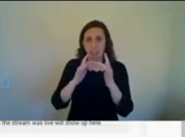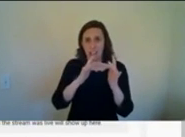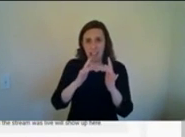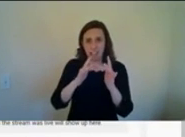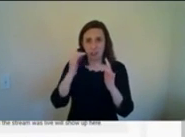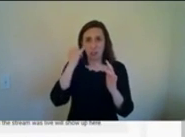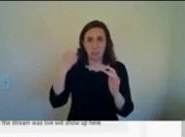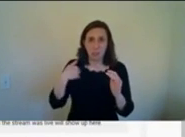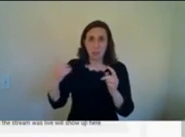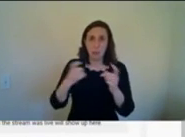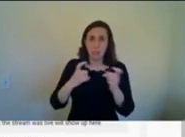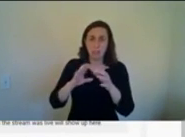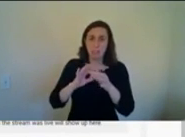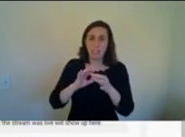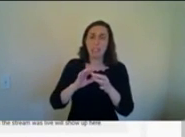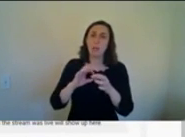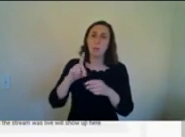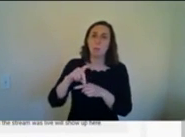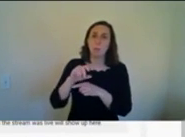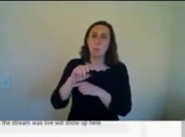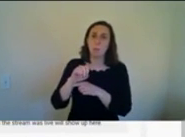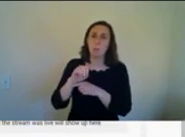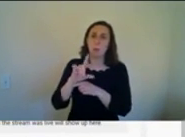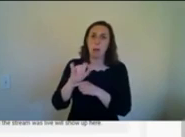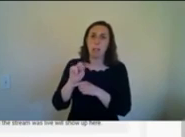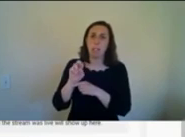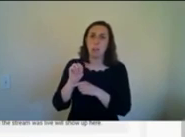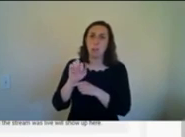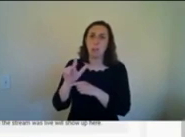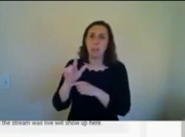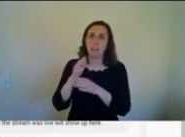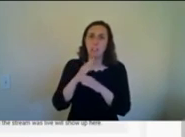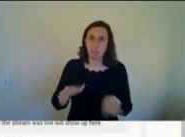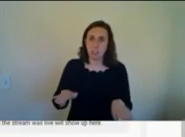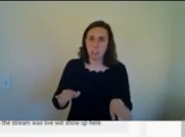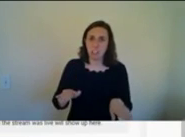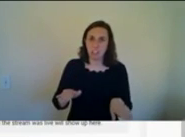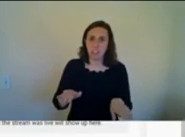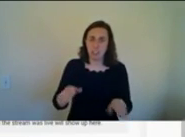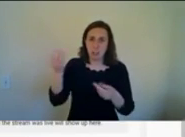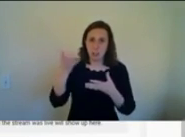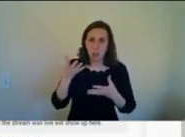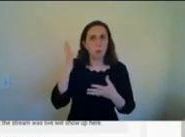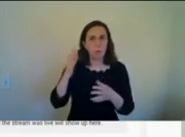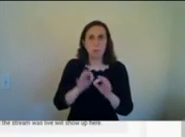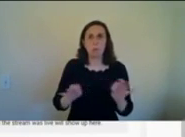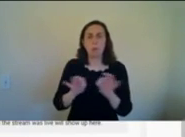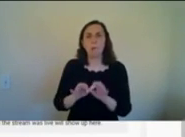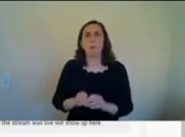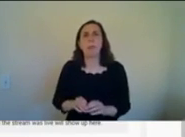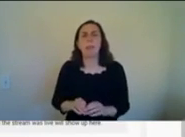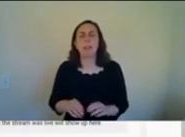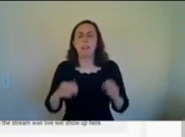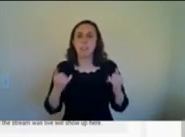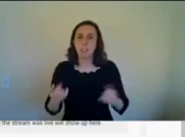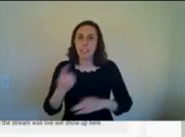about polynomial division, because it's going to be important, and we're going to keep doing it, but a lot of today is going to be looking at the different things that